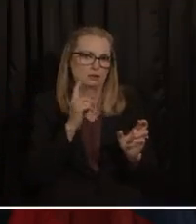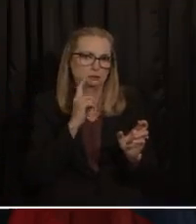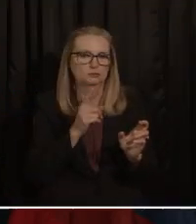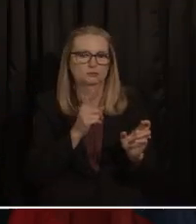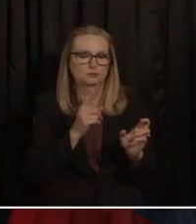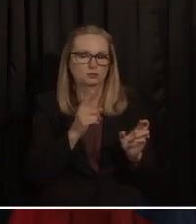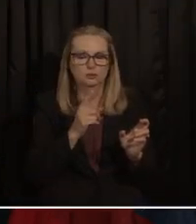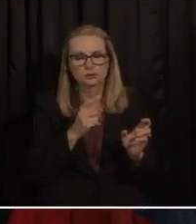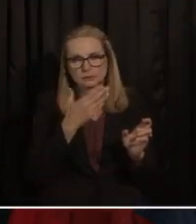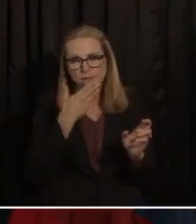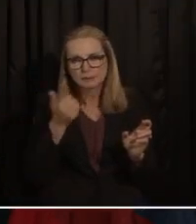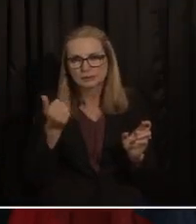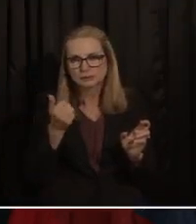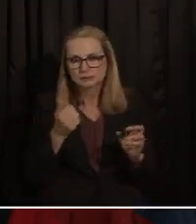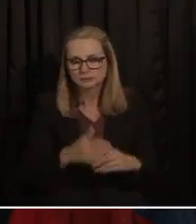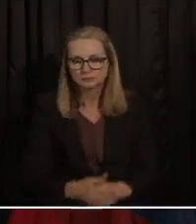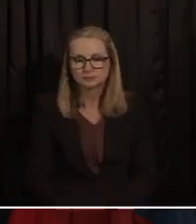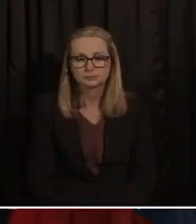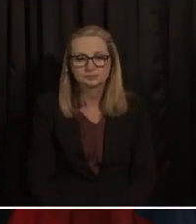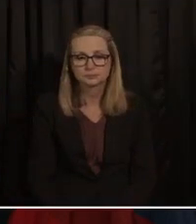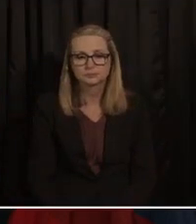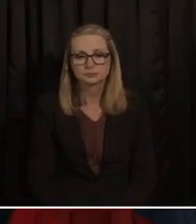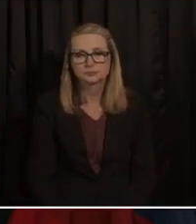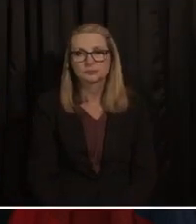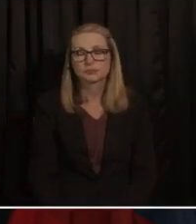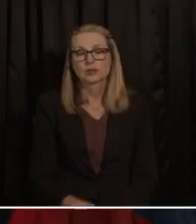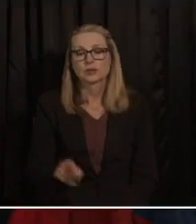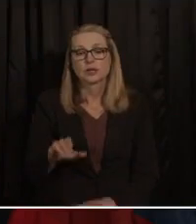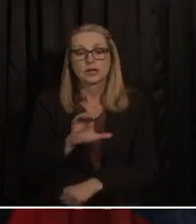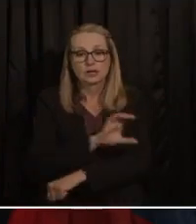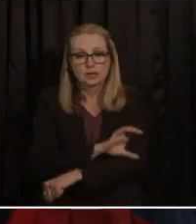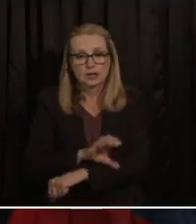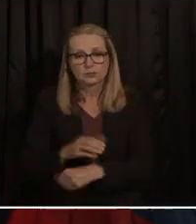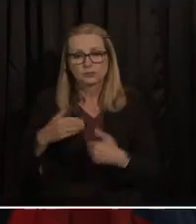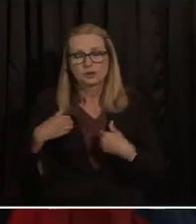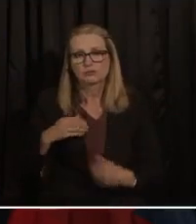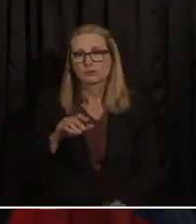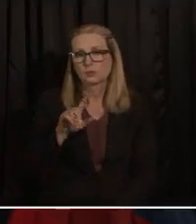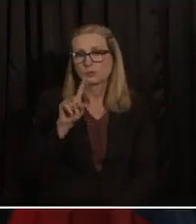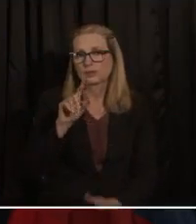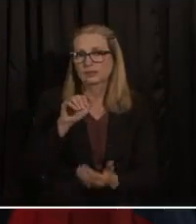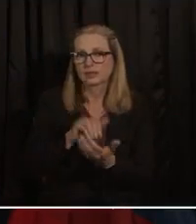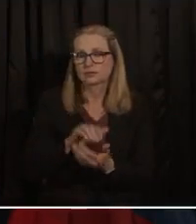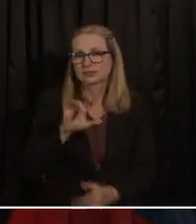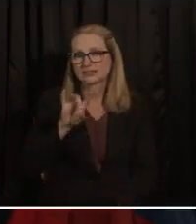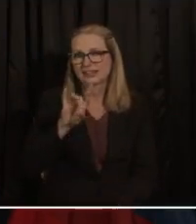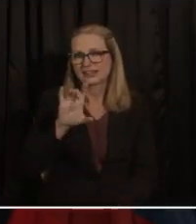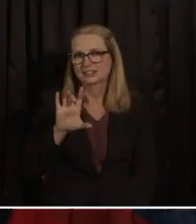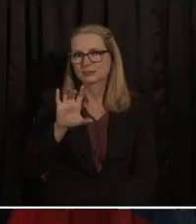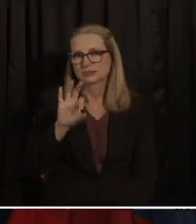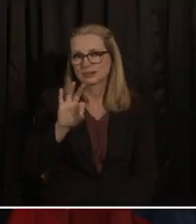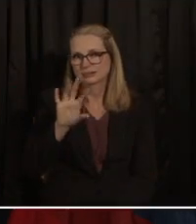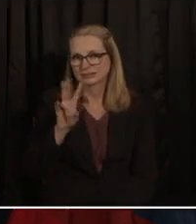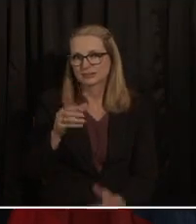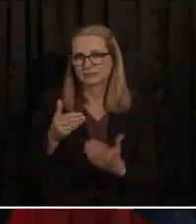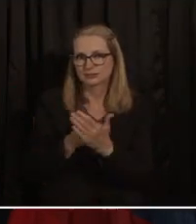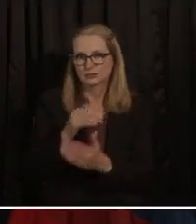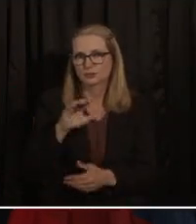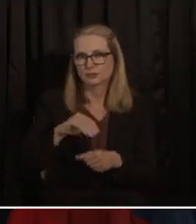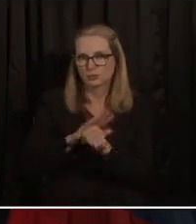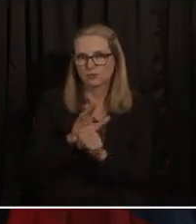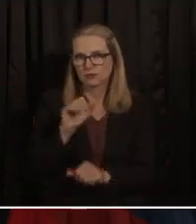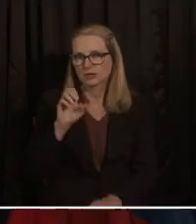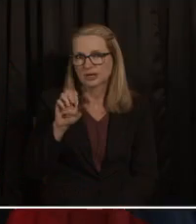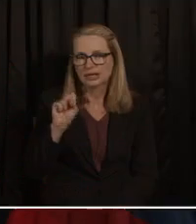the locals. In Colorado, we have 1,897 new COVID cases. We seem to continue to be at